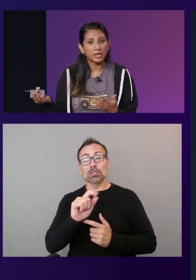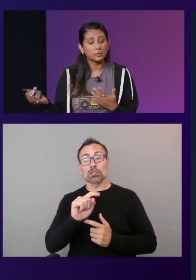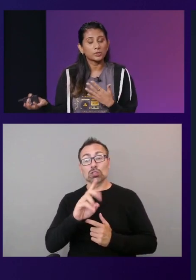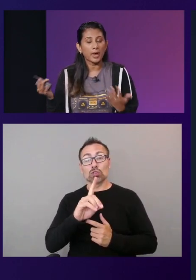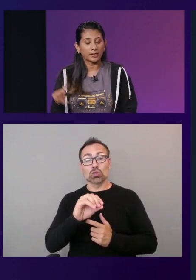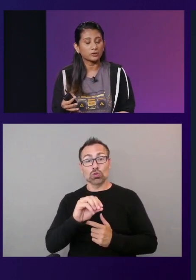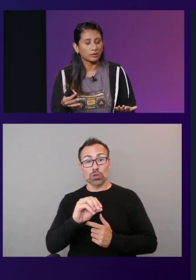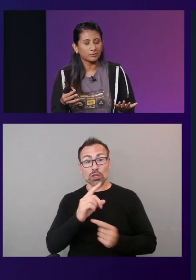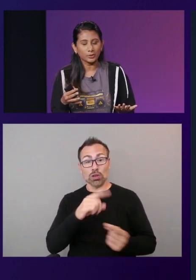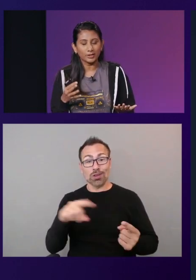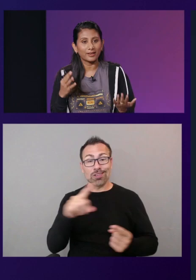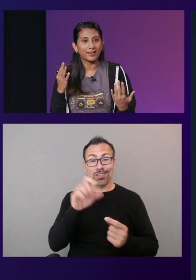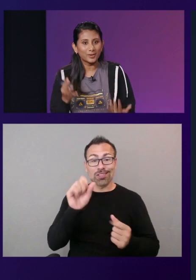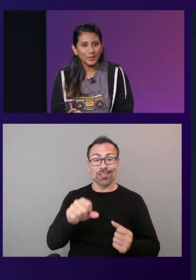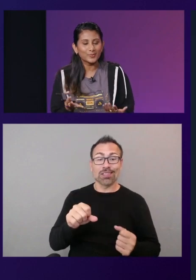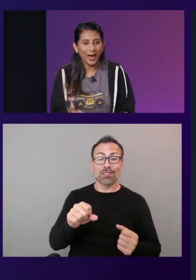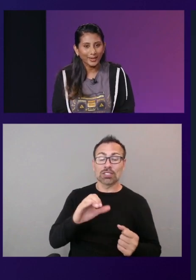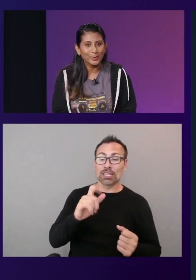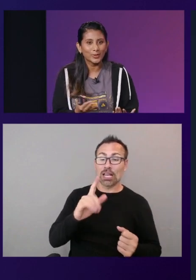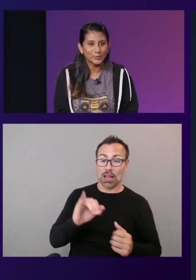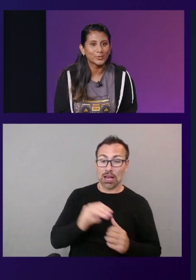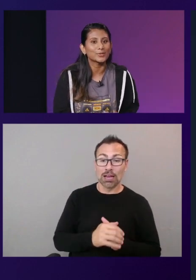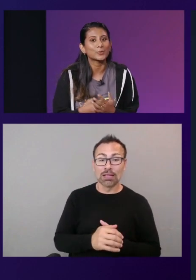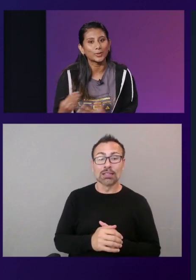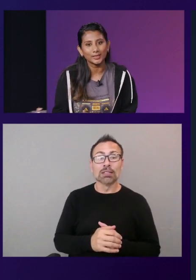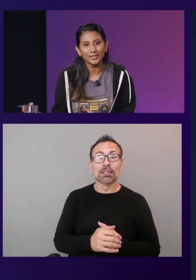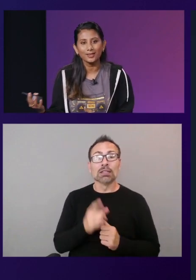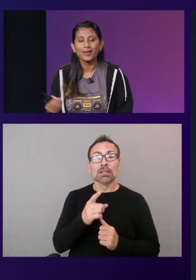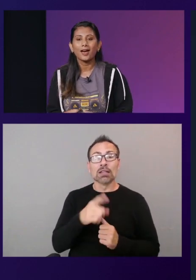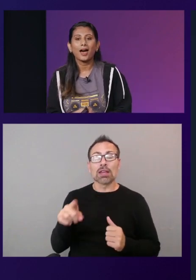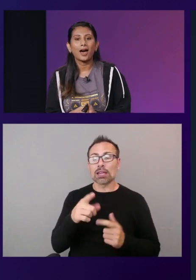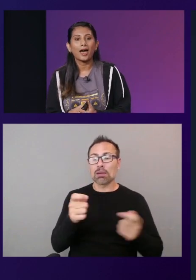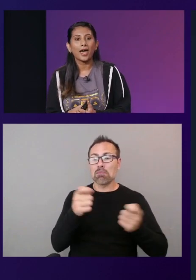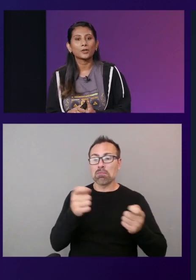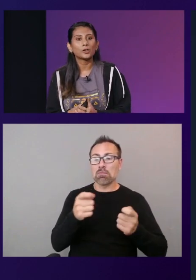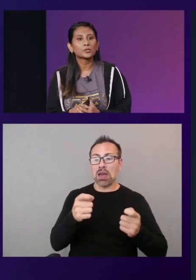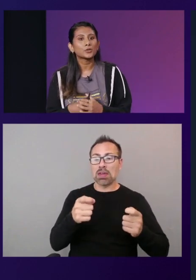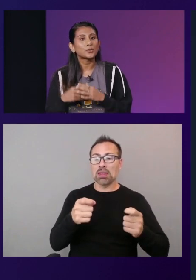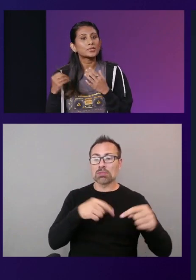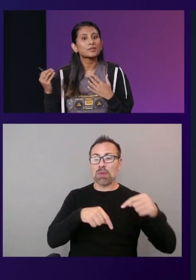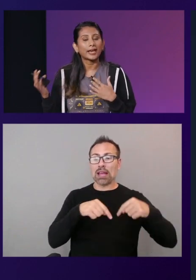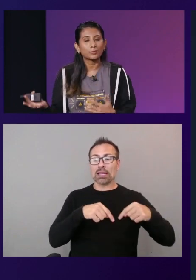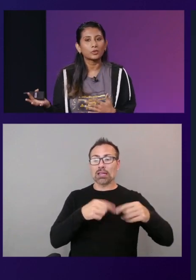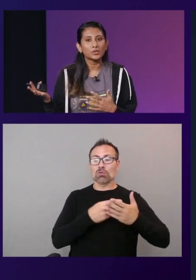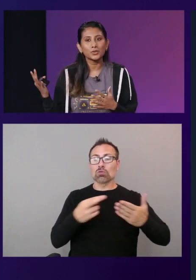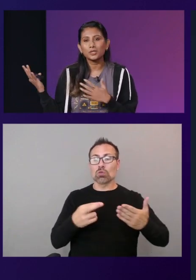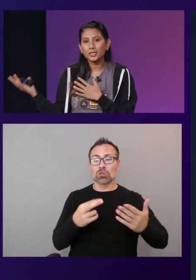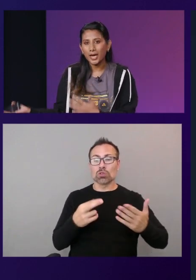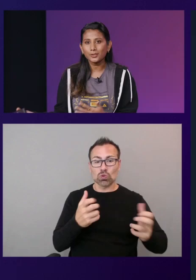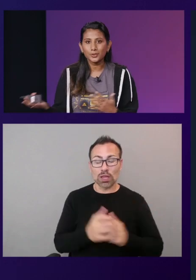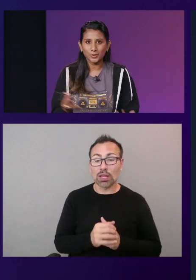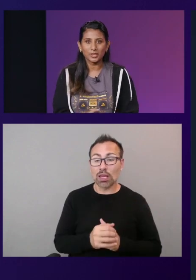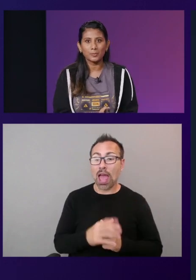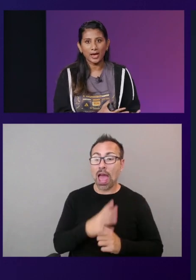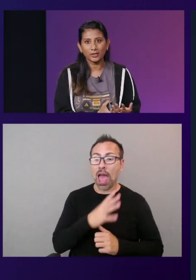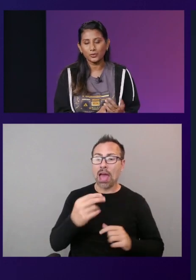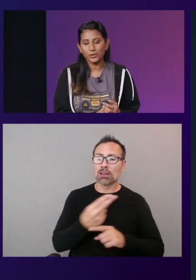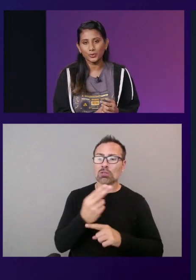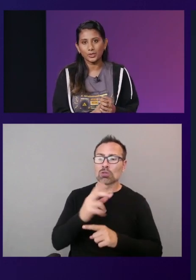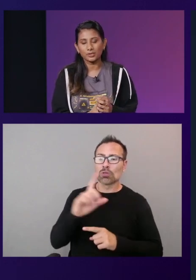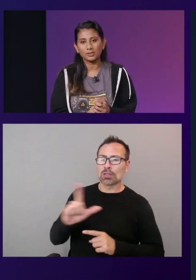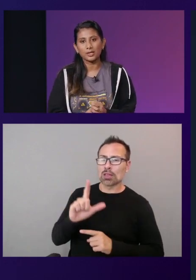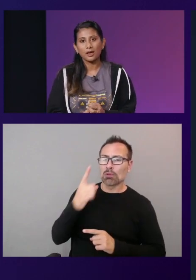backend AWS backend resources quickly, and also use the libraries to connect to these